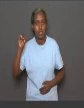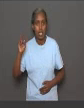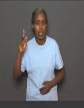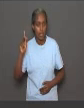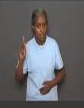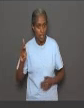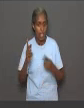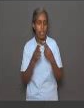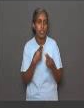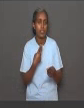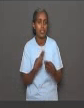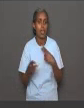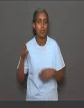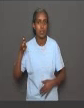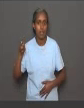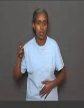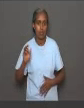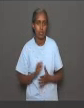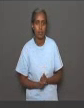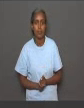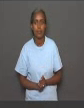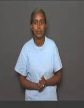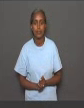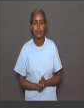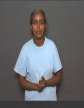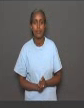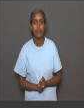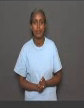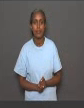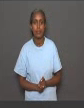k times x.